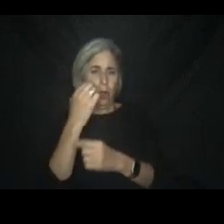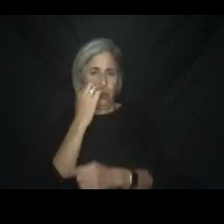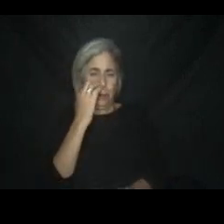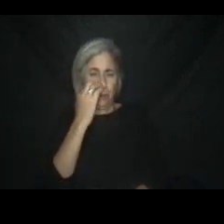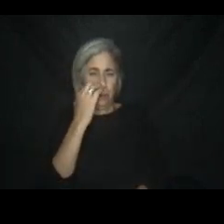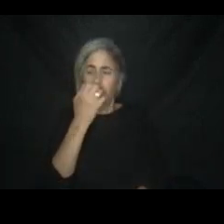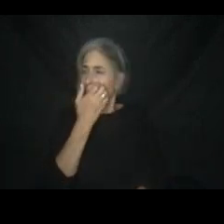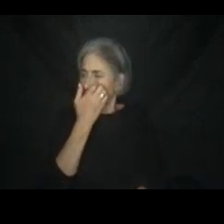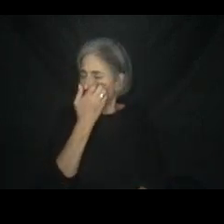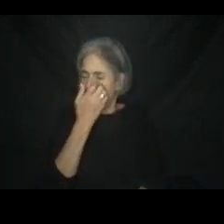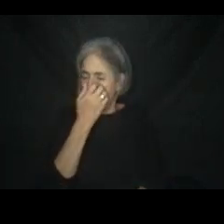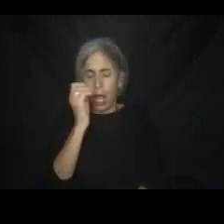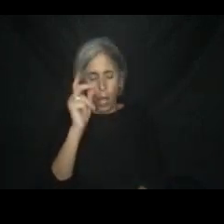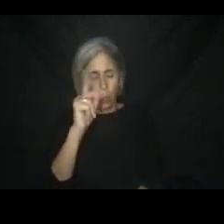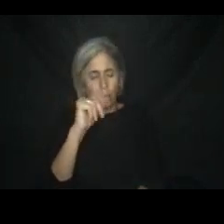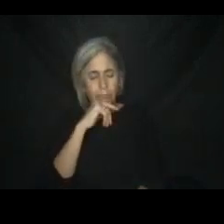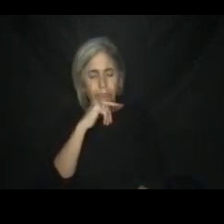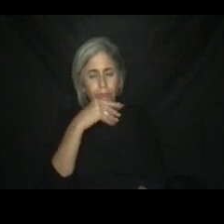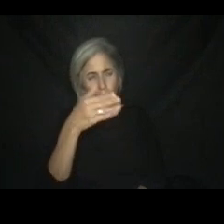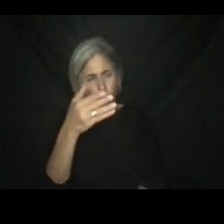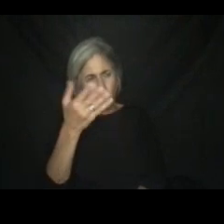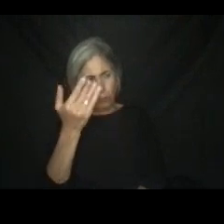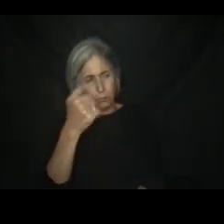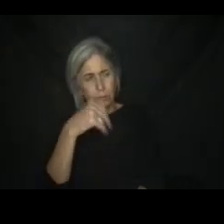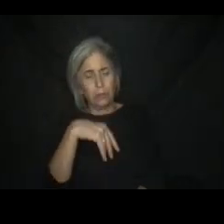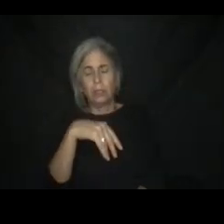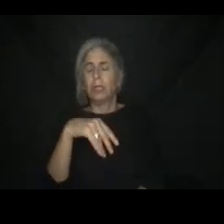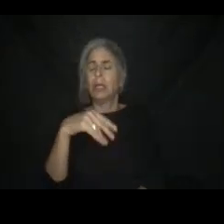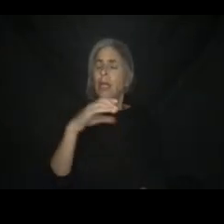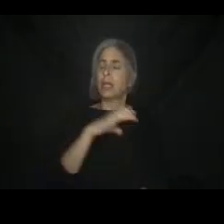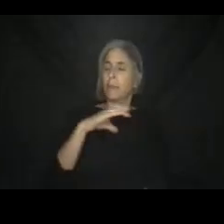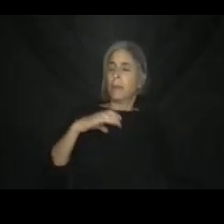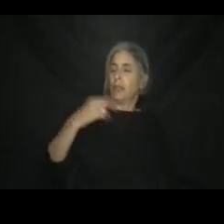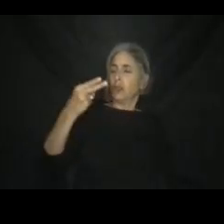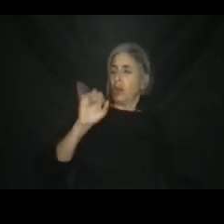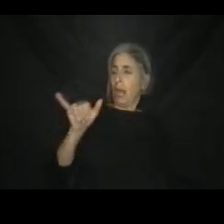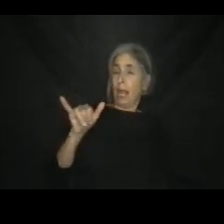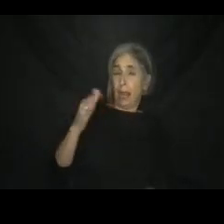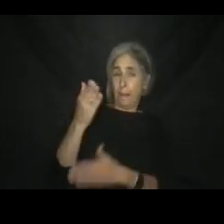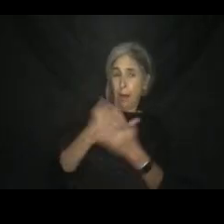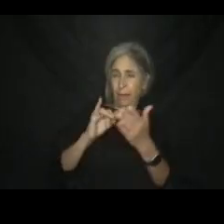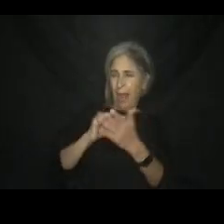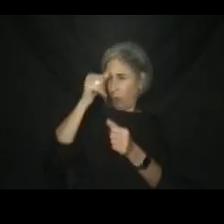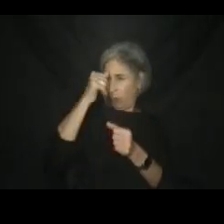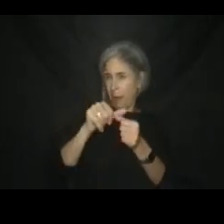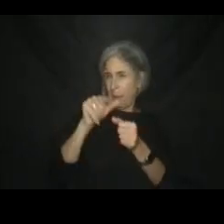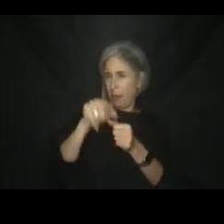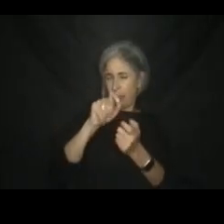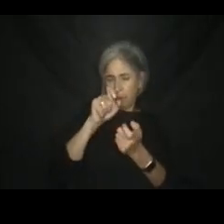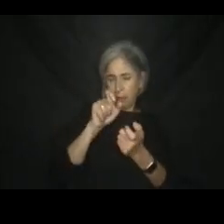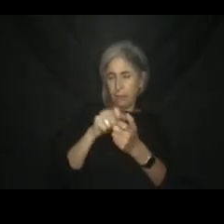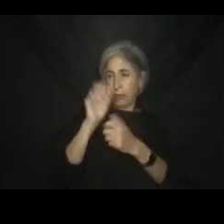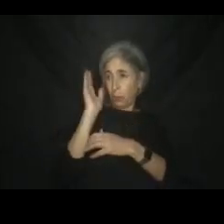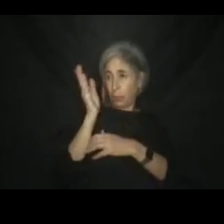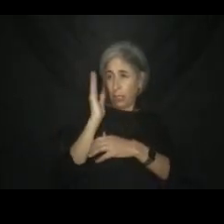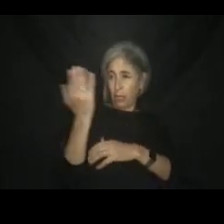Okay. Go ahead, Commissioner. Part of the rationale, because I recall this particular